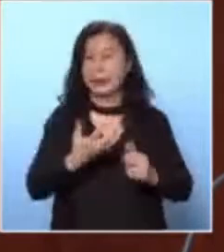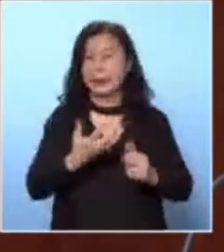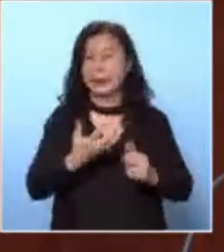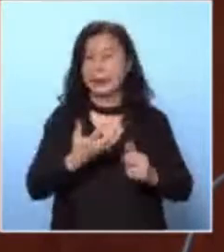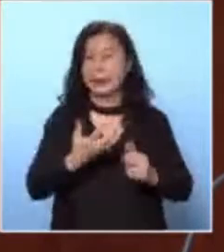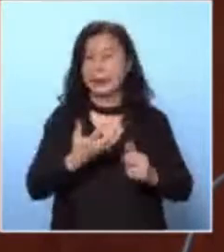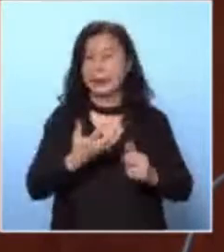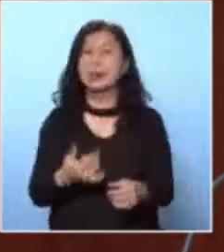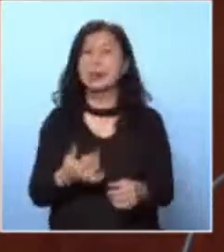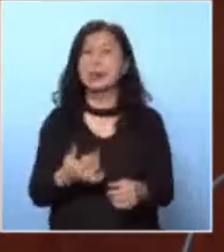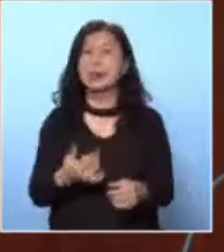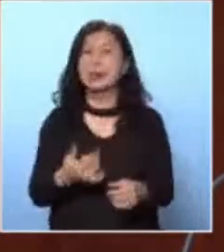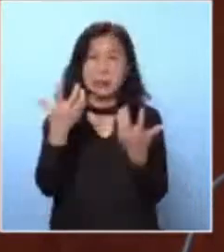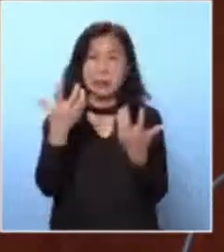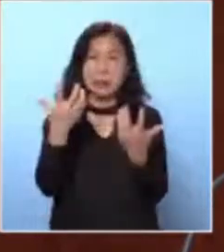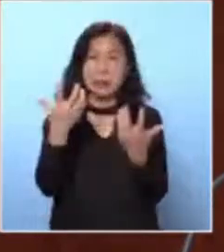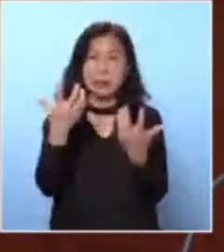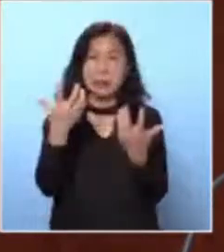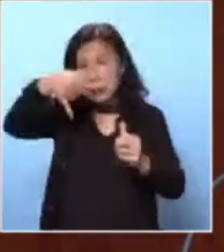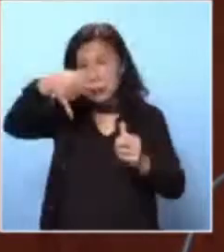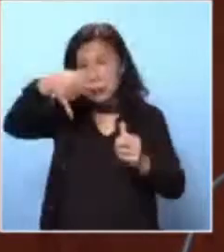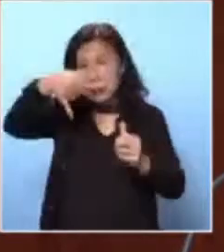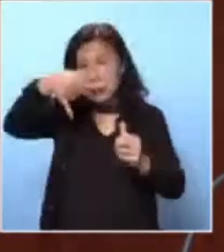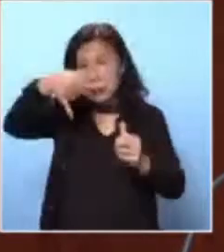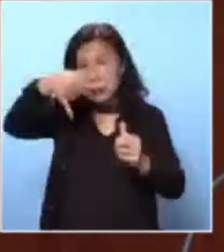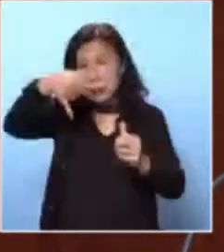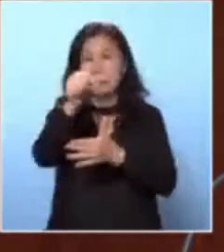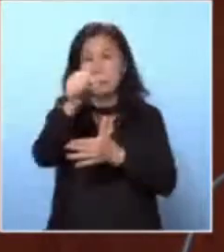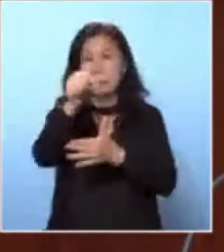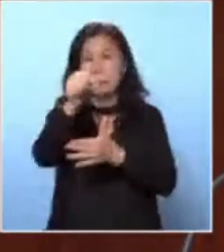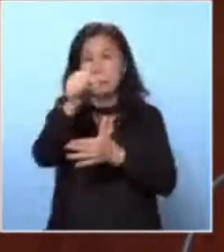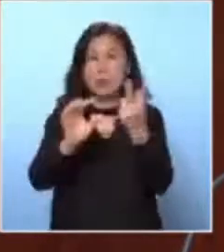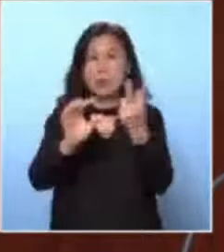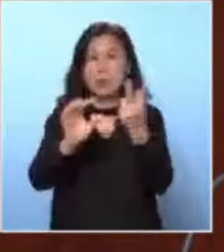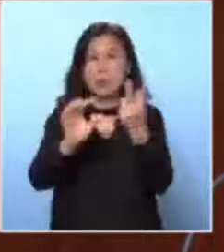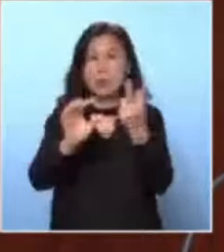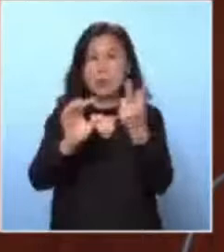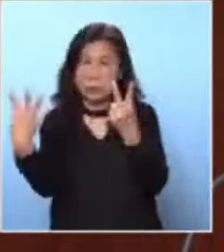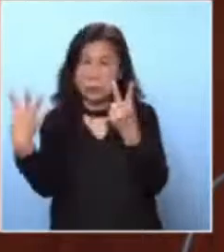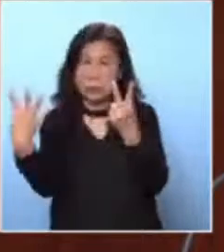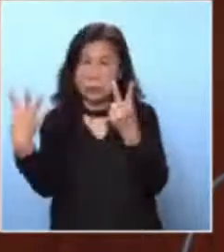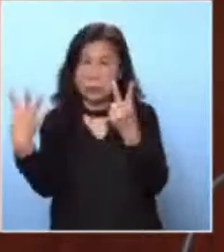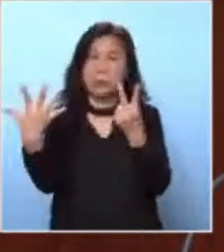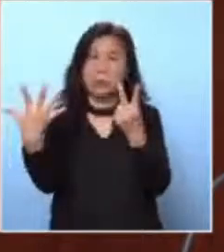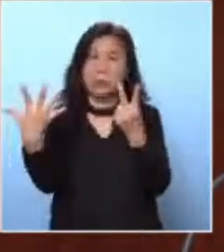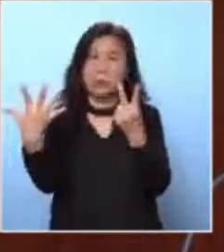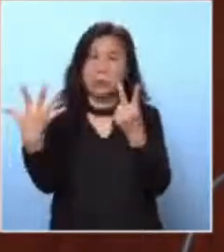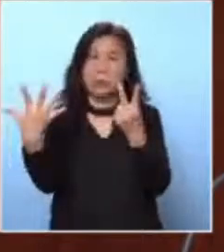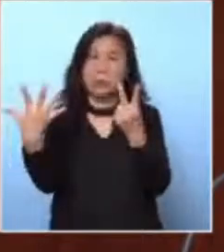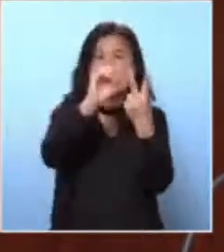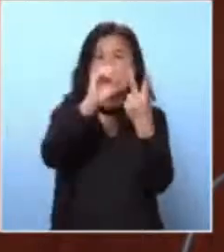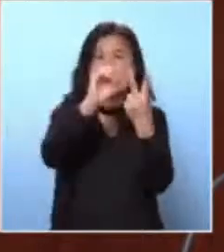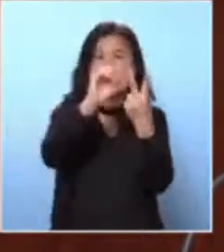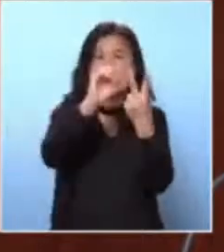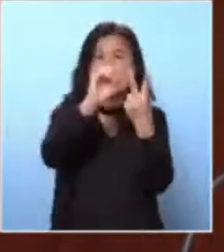land spade-ready sites last year. Based on the latest data, the supply of spade-ready sites will